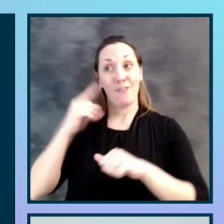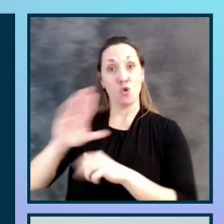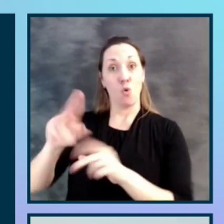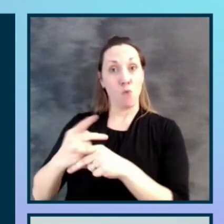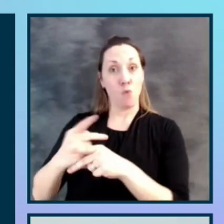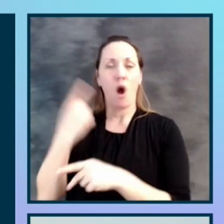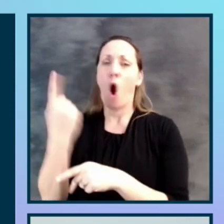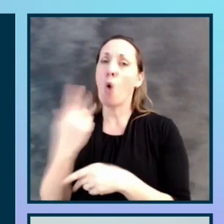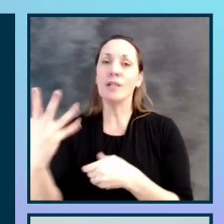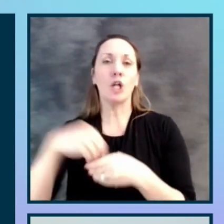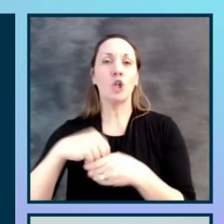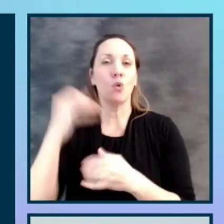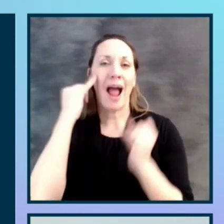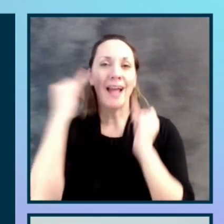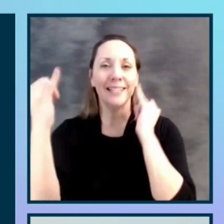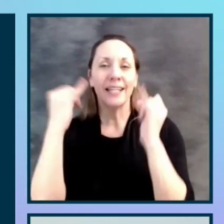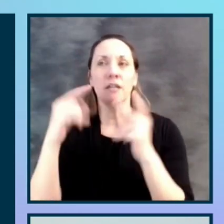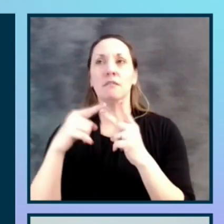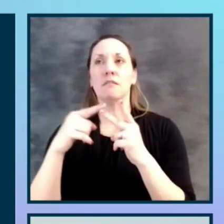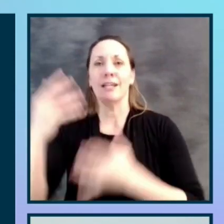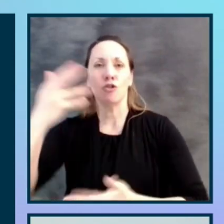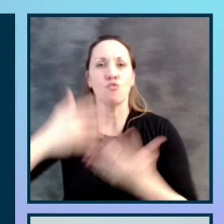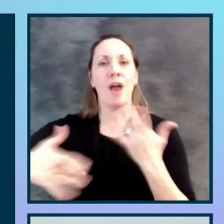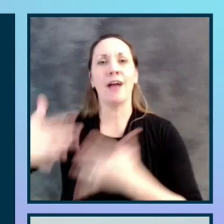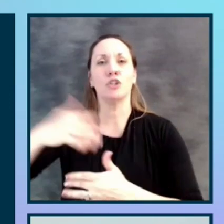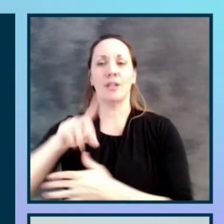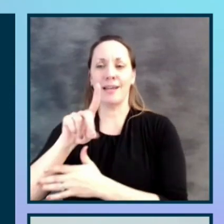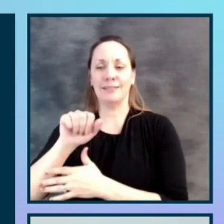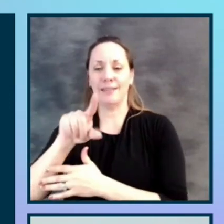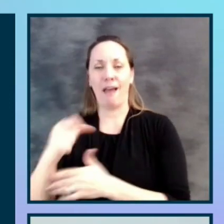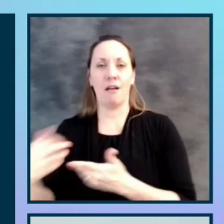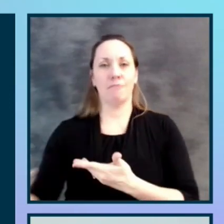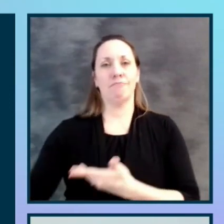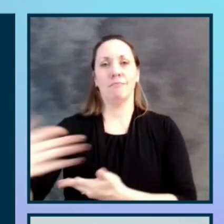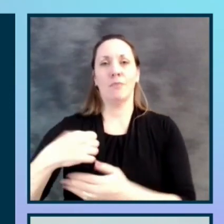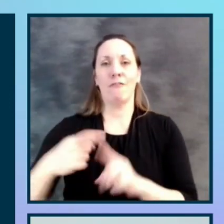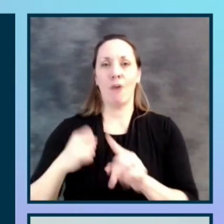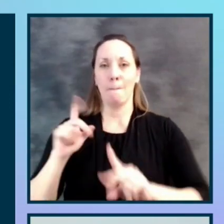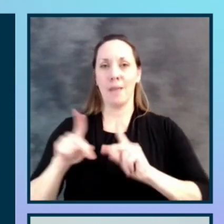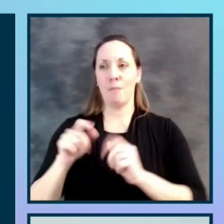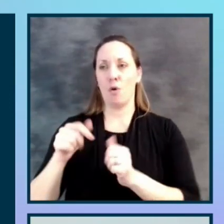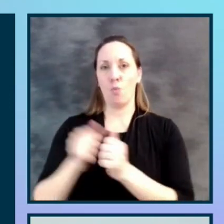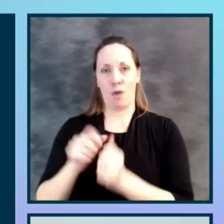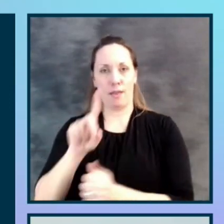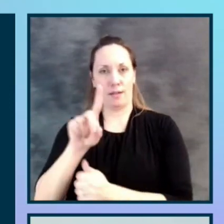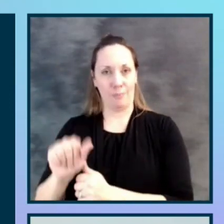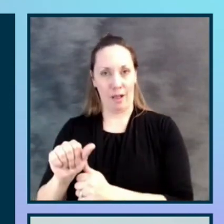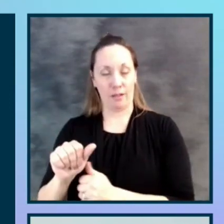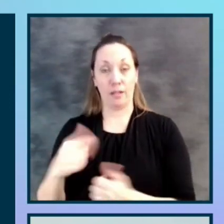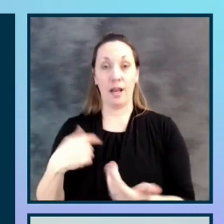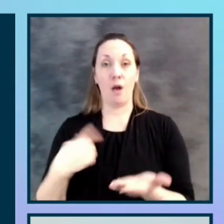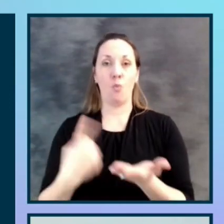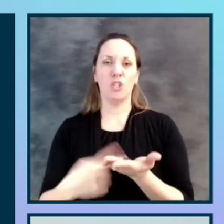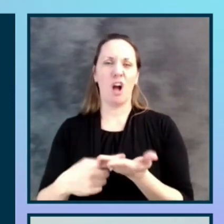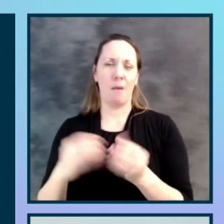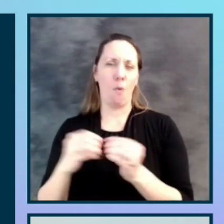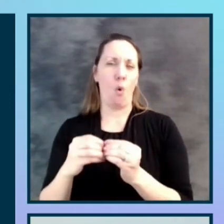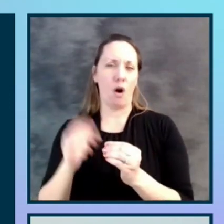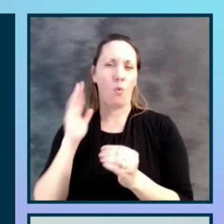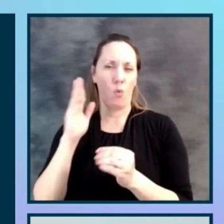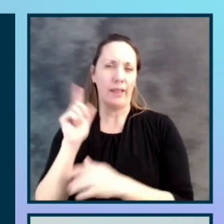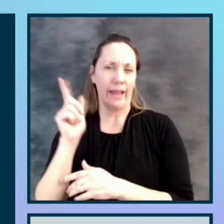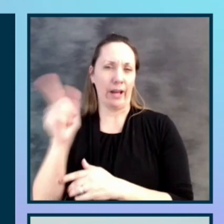include ideas, impressions, and direct quotes from people with disabilities. And we'll talk about this more later